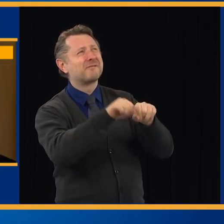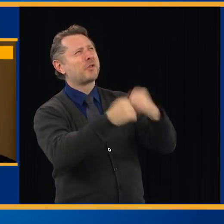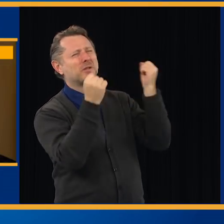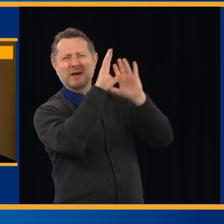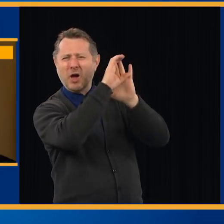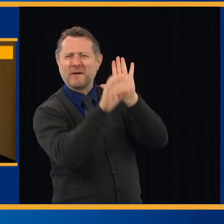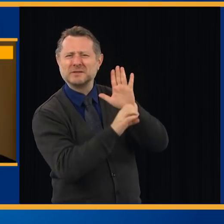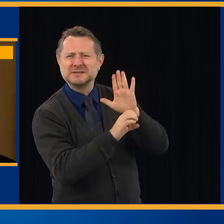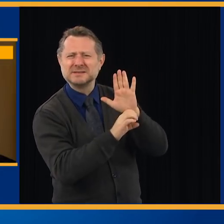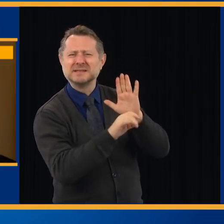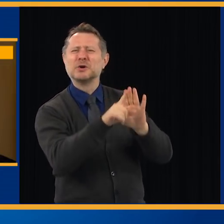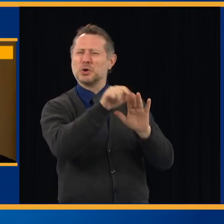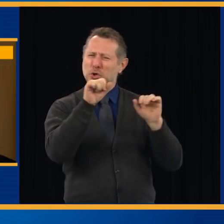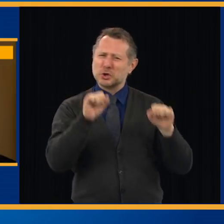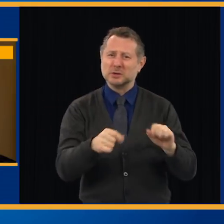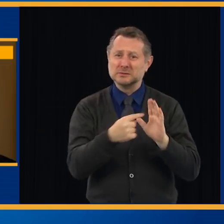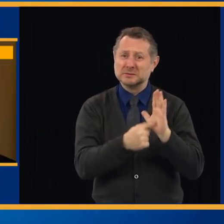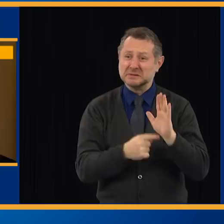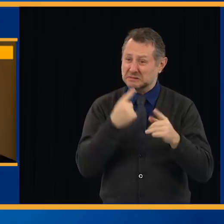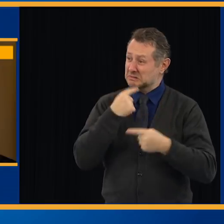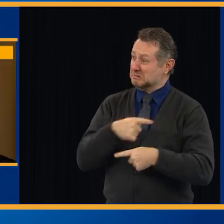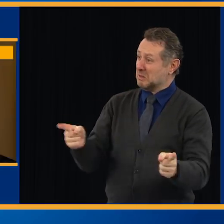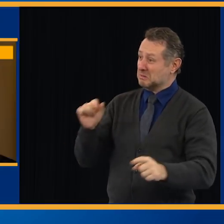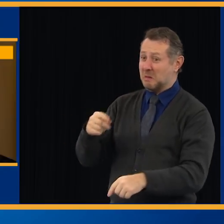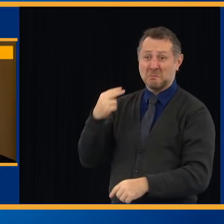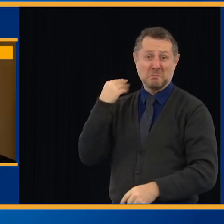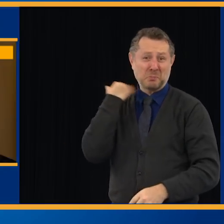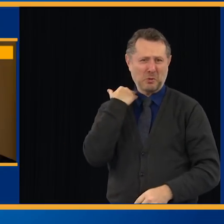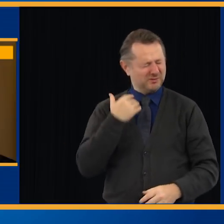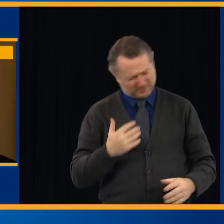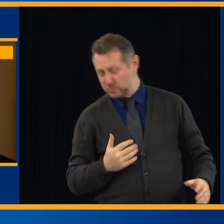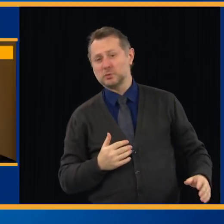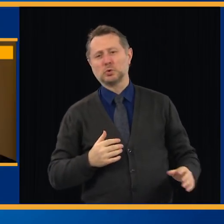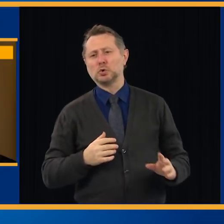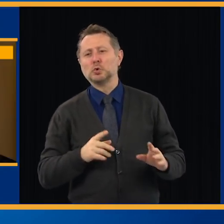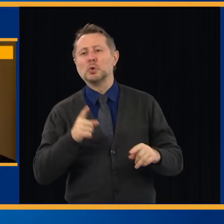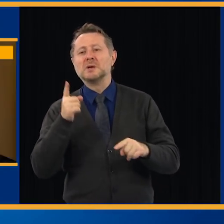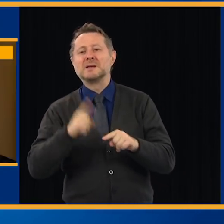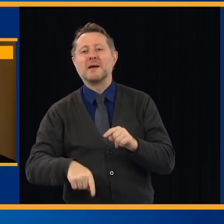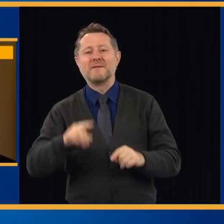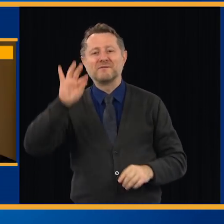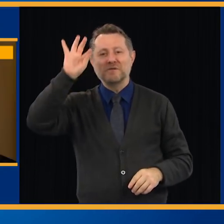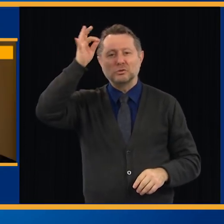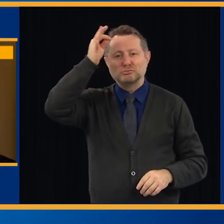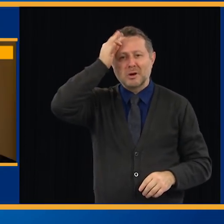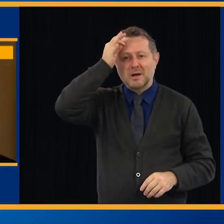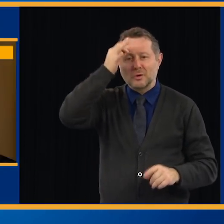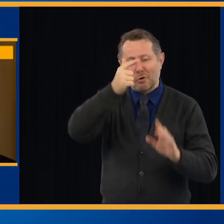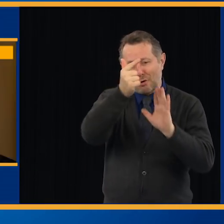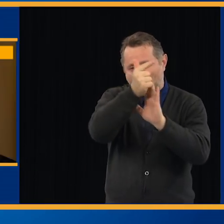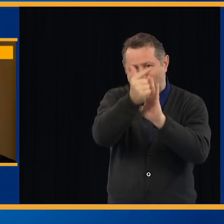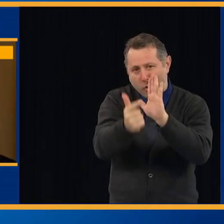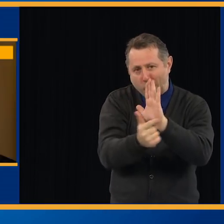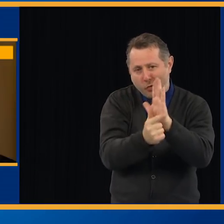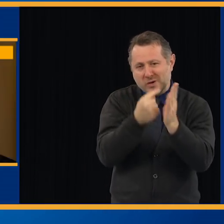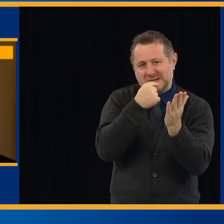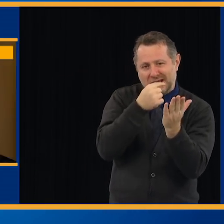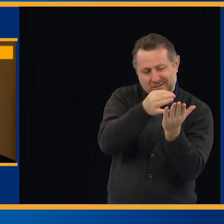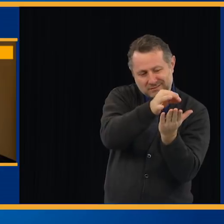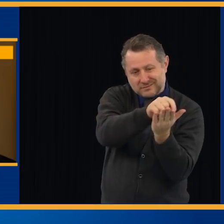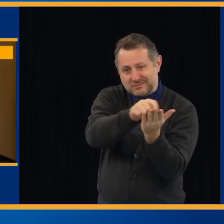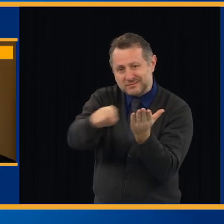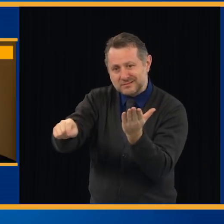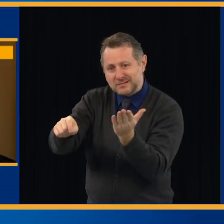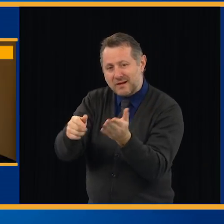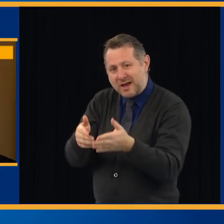bankrupt, declare bankruptcy. And you need a federal law that would allow the states to